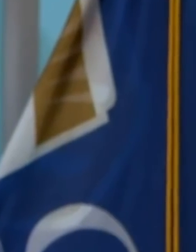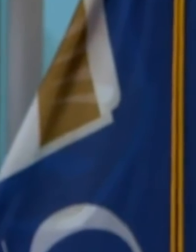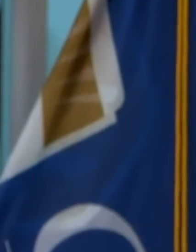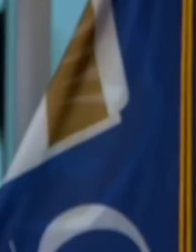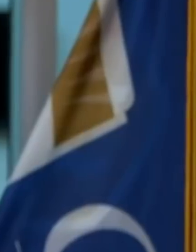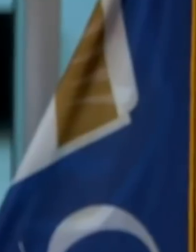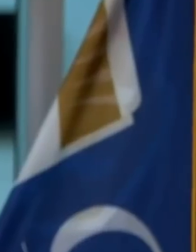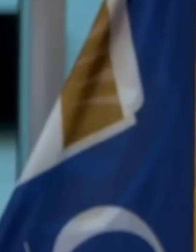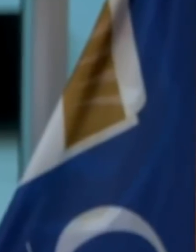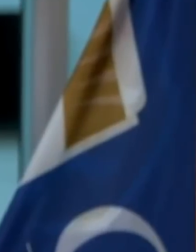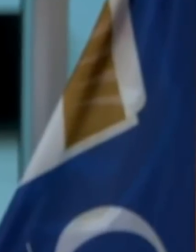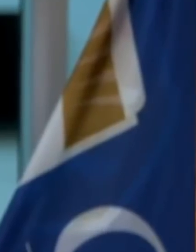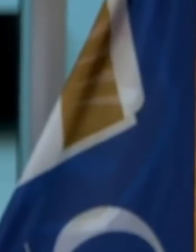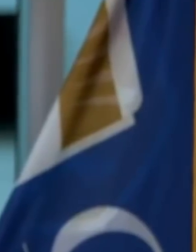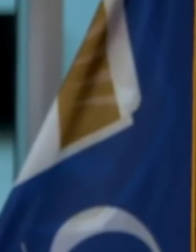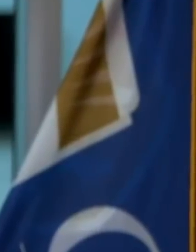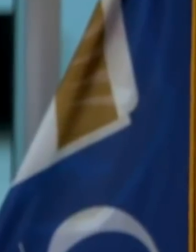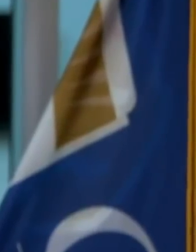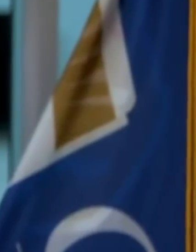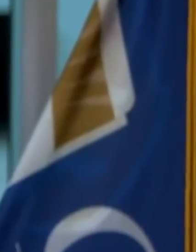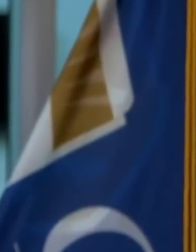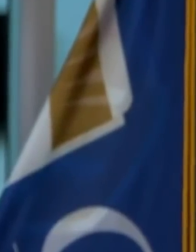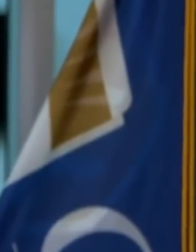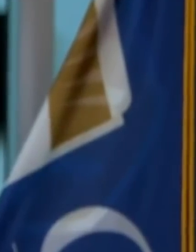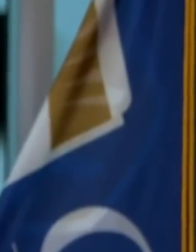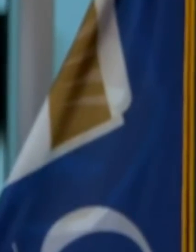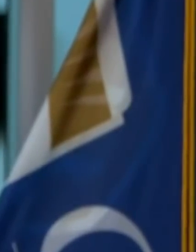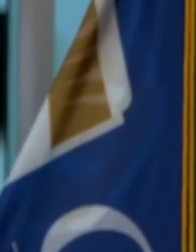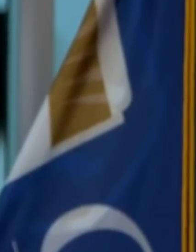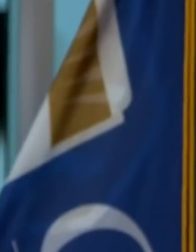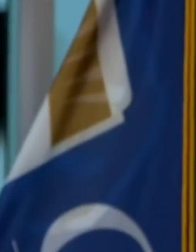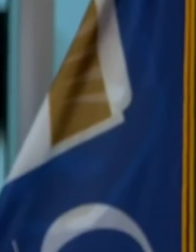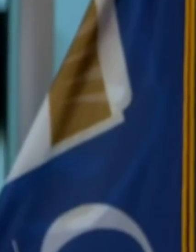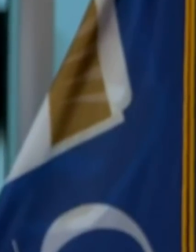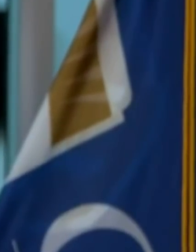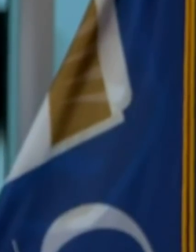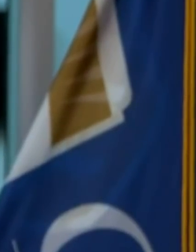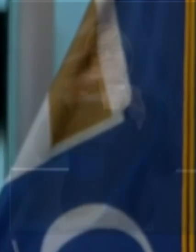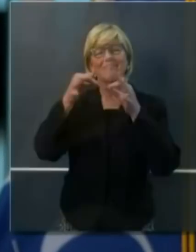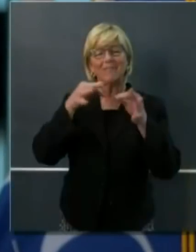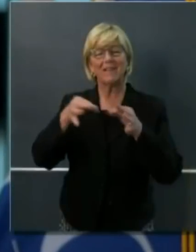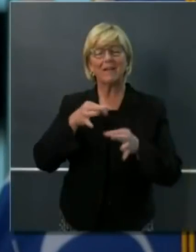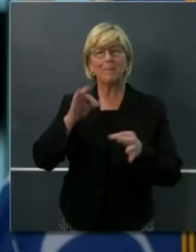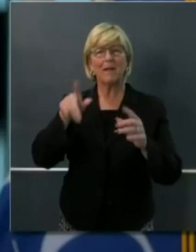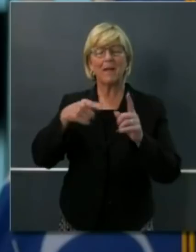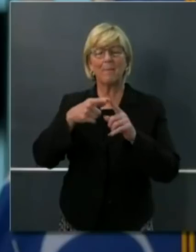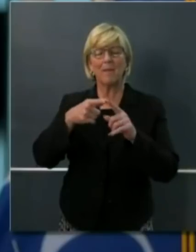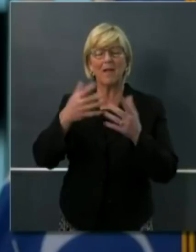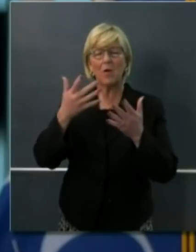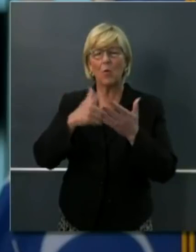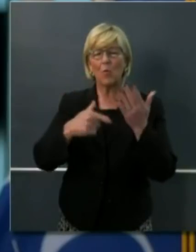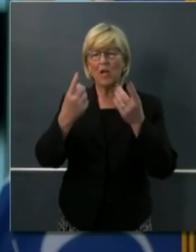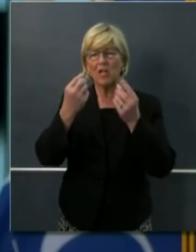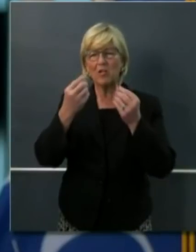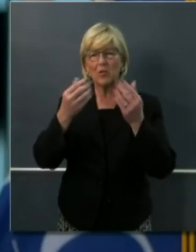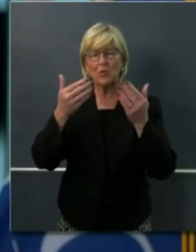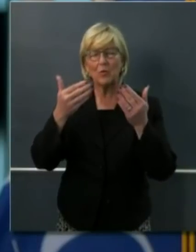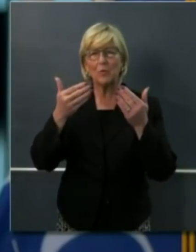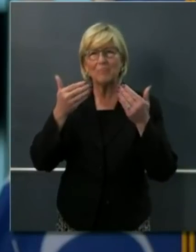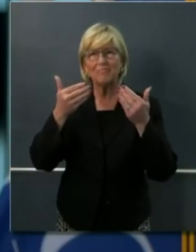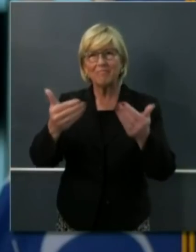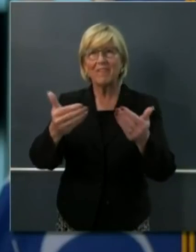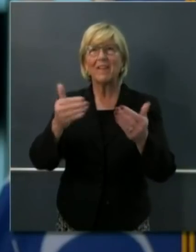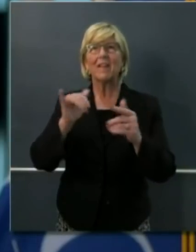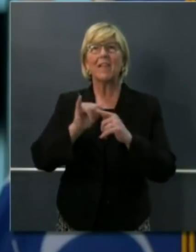Good afternoon. About a week ago, we put out a roadmap that would inform us around our recovery. We laid